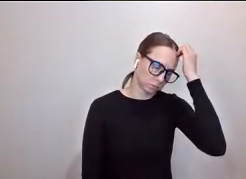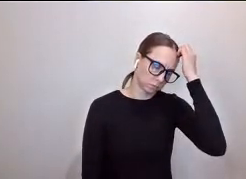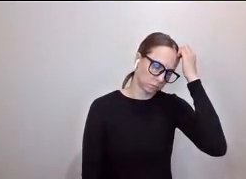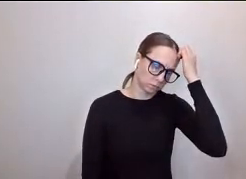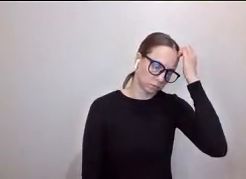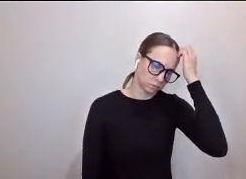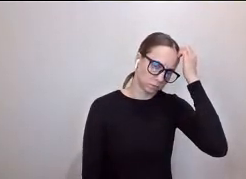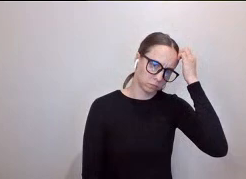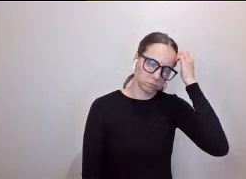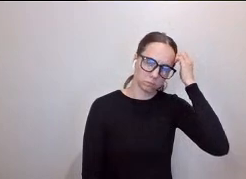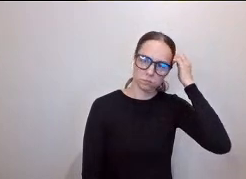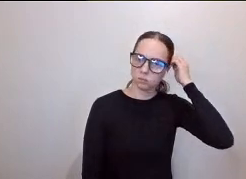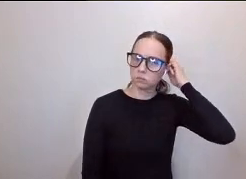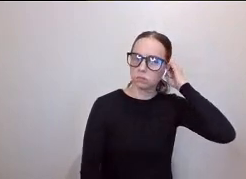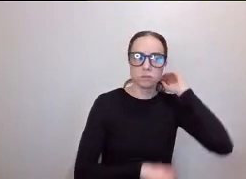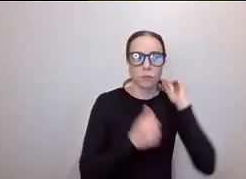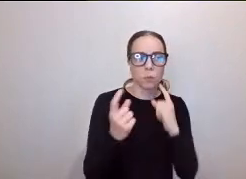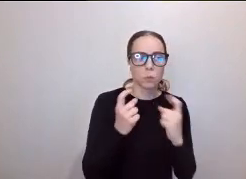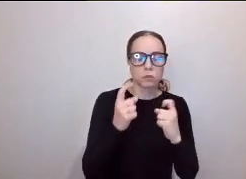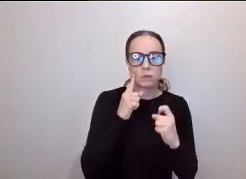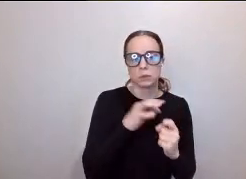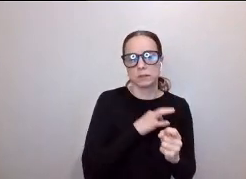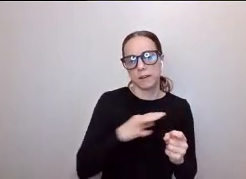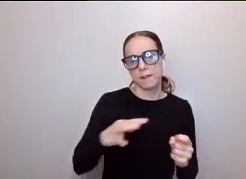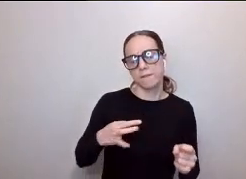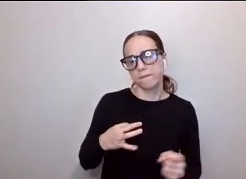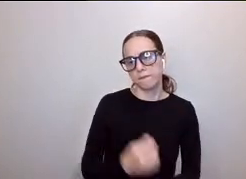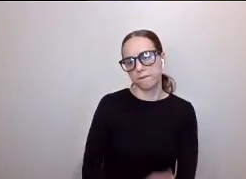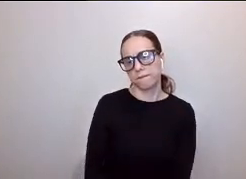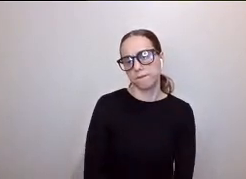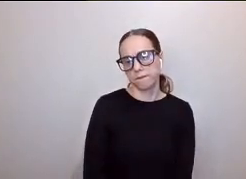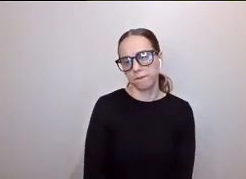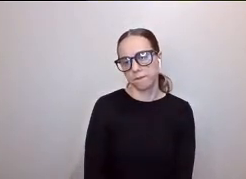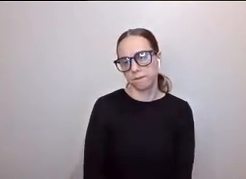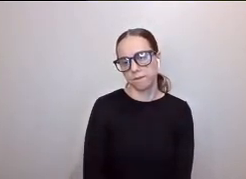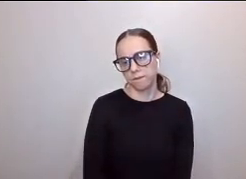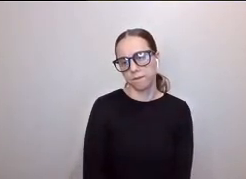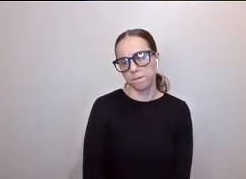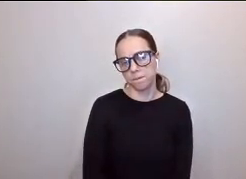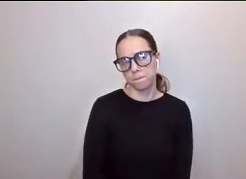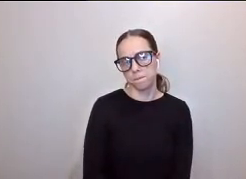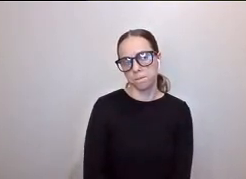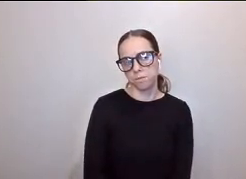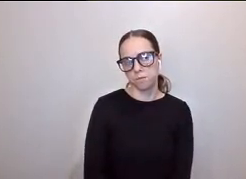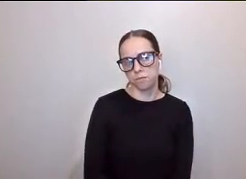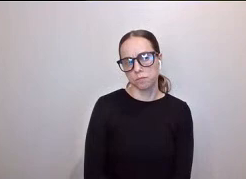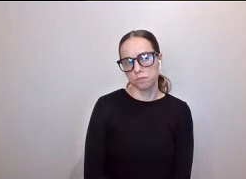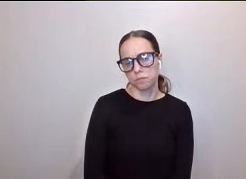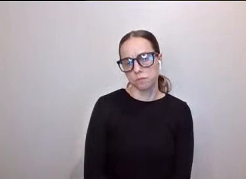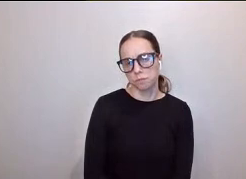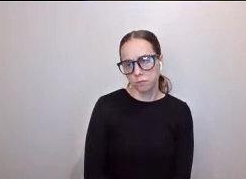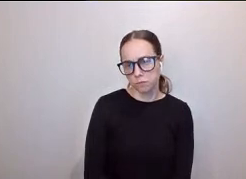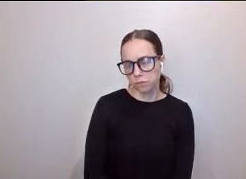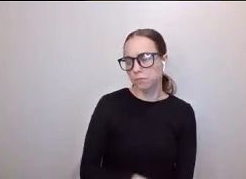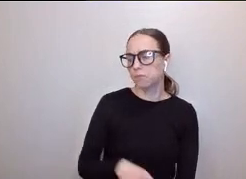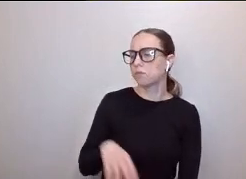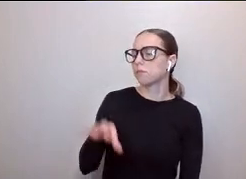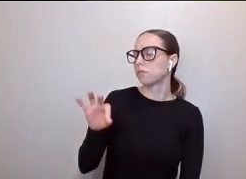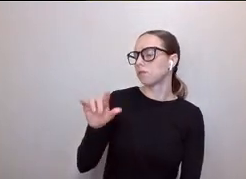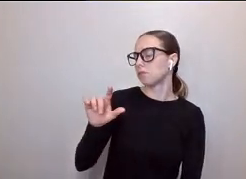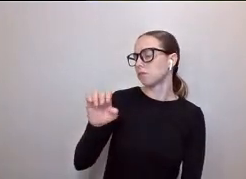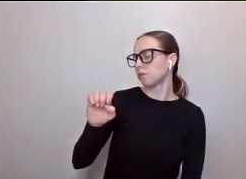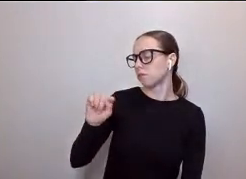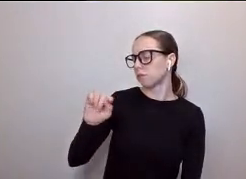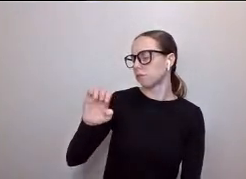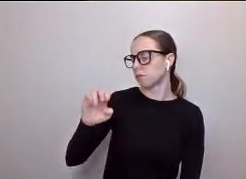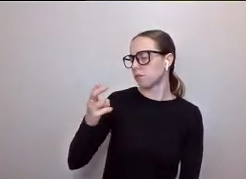staff? So, let's see, Council Member Fletcher has a question. I just want to make sure, Council Vice President, do you have a question that you want to